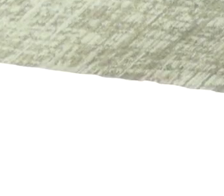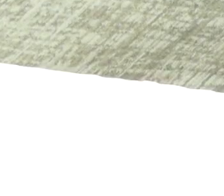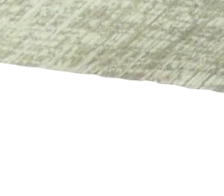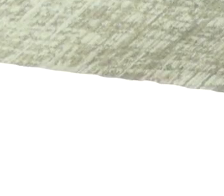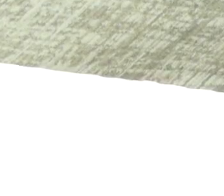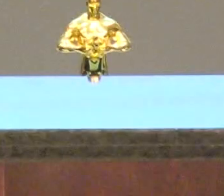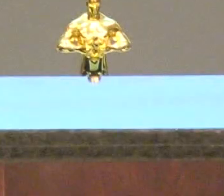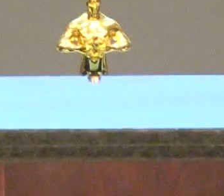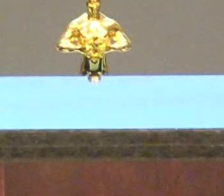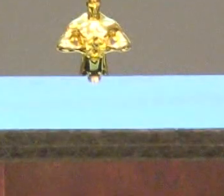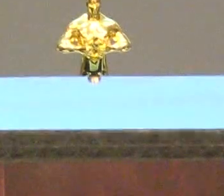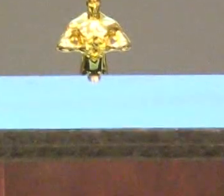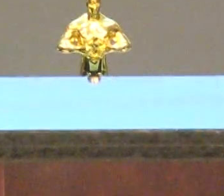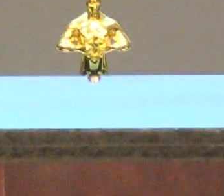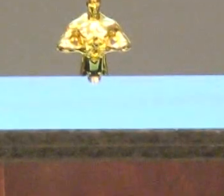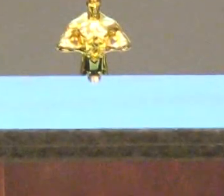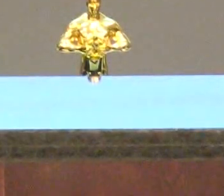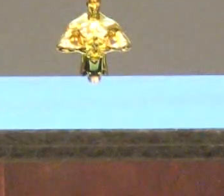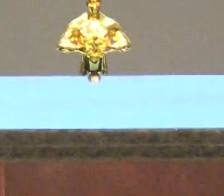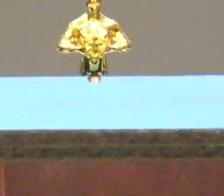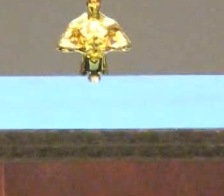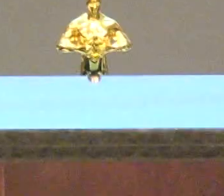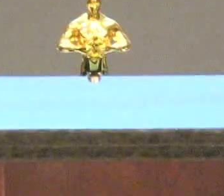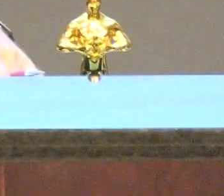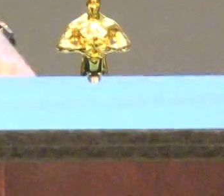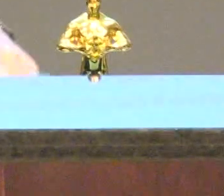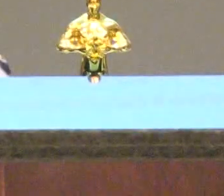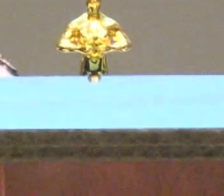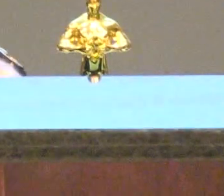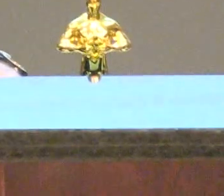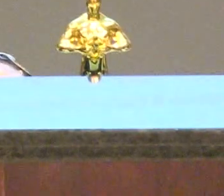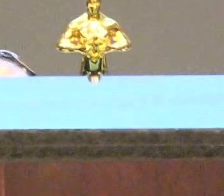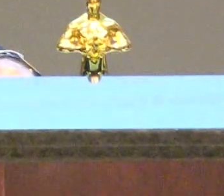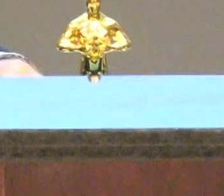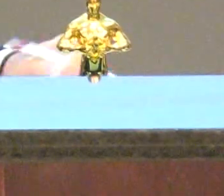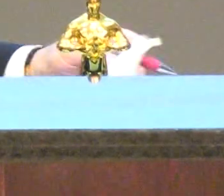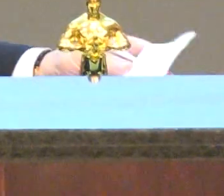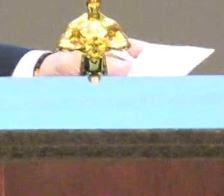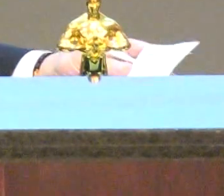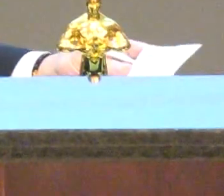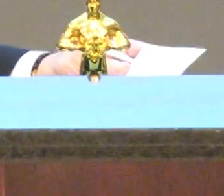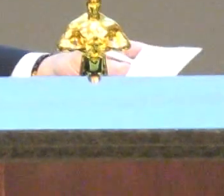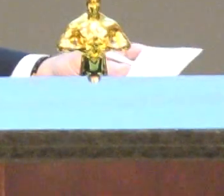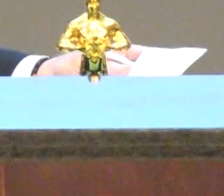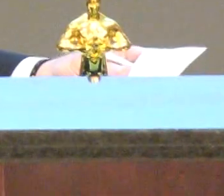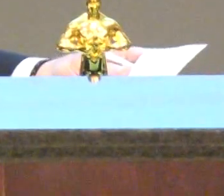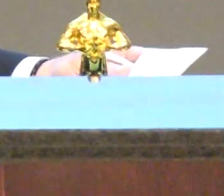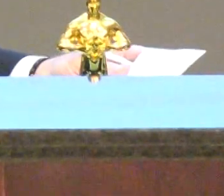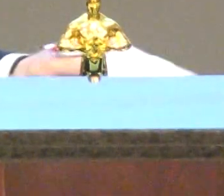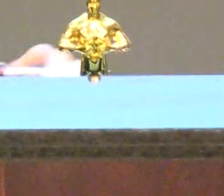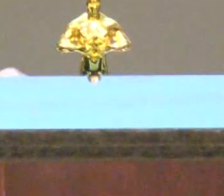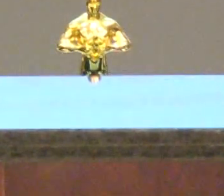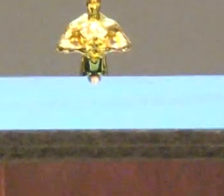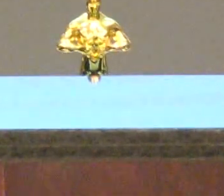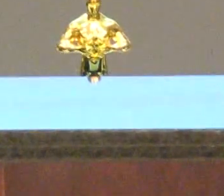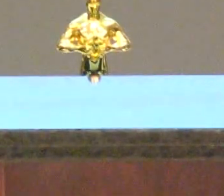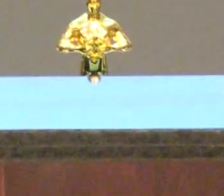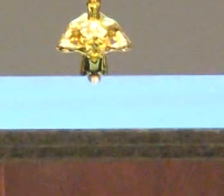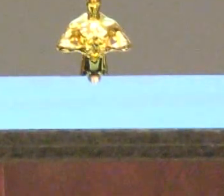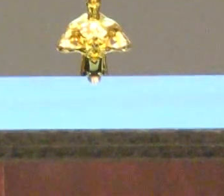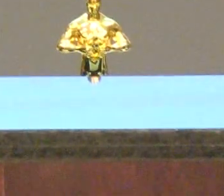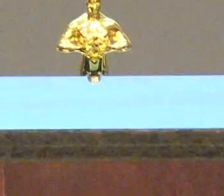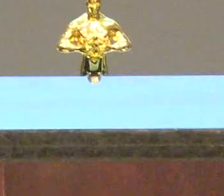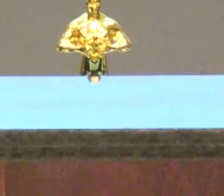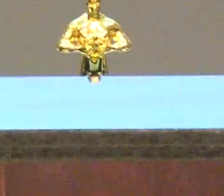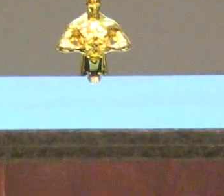housing trust, evaluating the possibility of that. But in the status report, I encourage folks to look at that, pages 13 through 15.